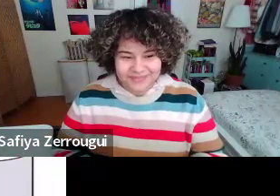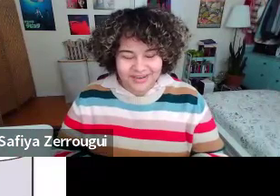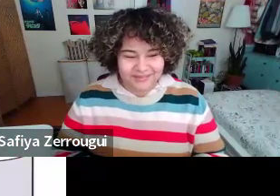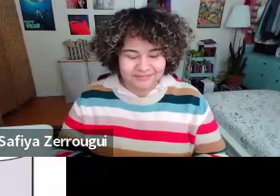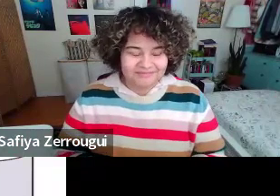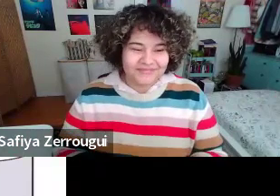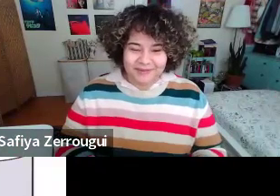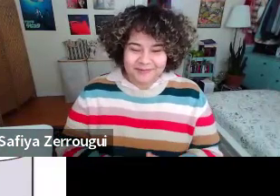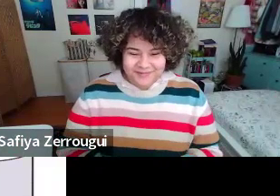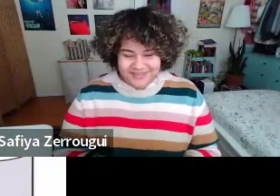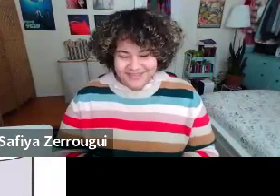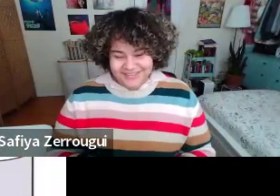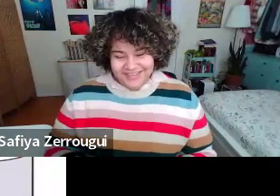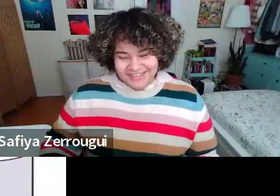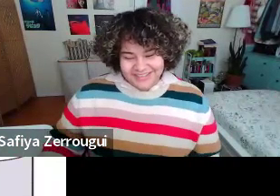other. Yeah.